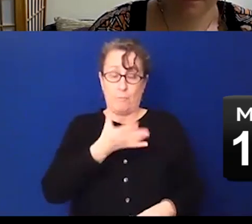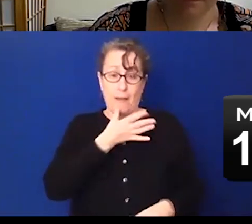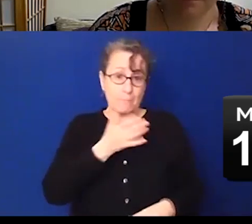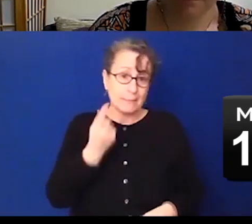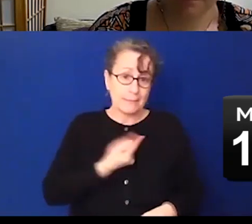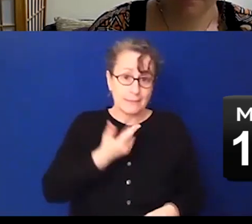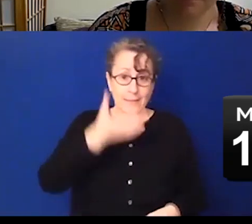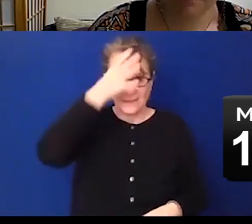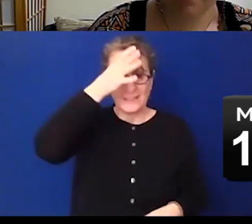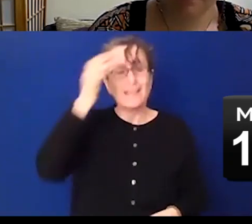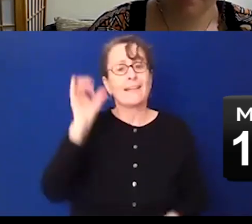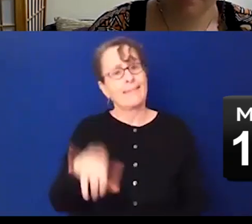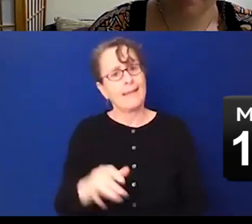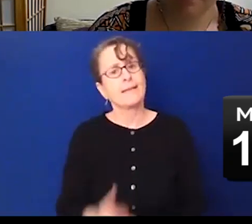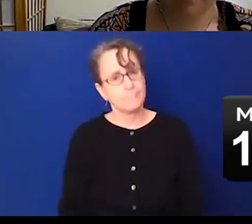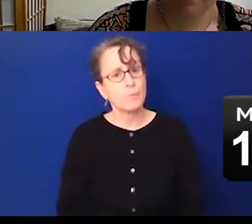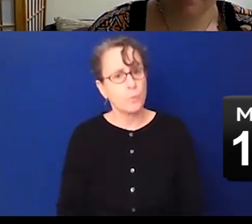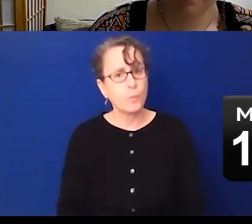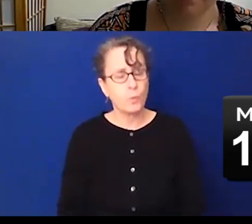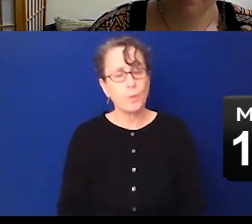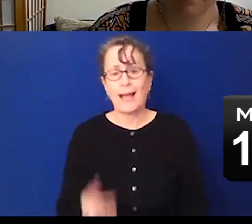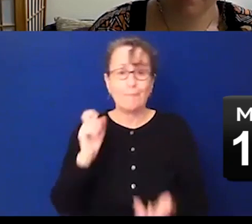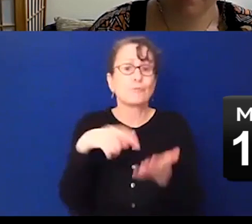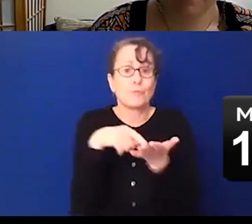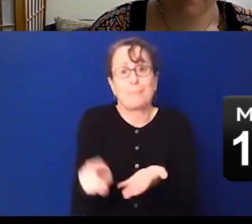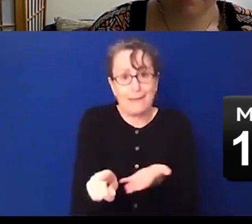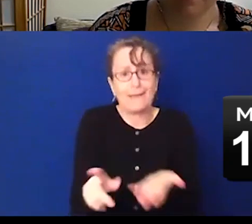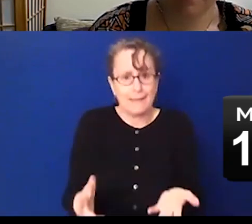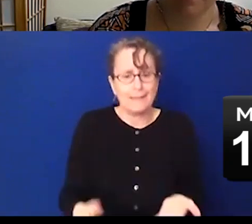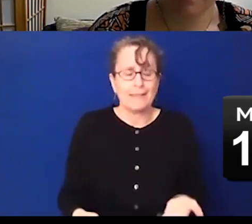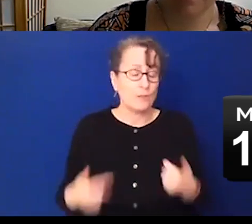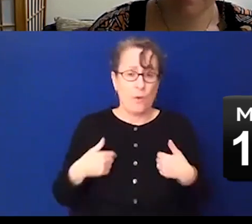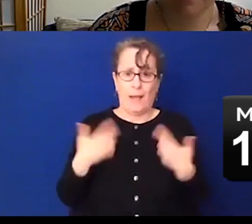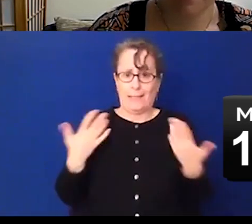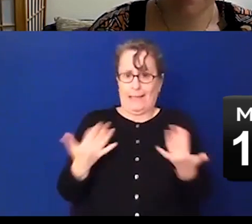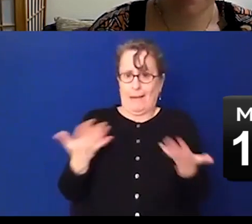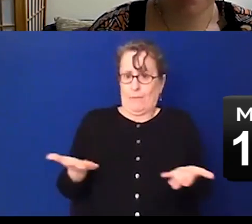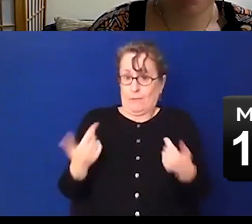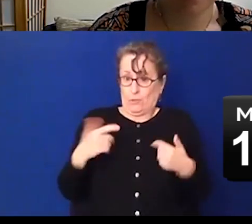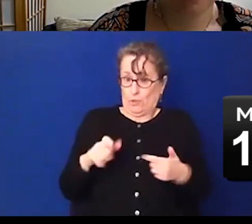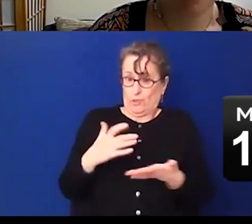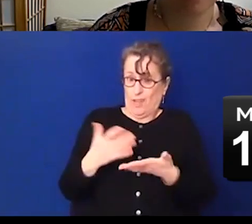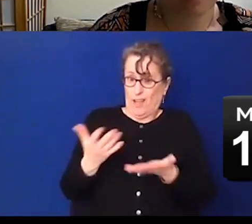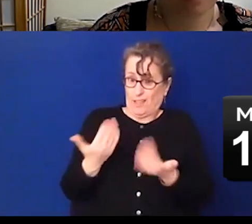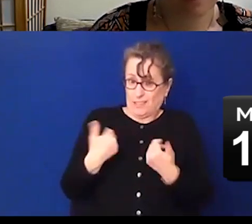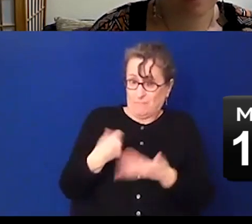well, yeah, I don't know what I should take and when. Yeah. Well, you know what?